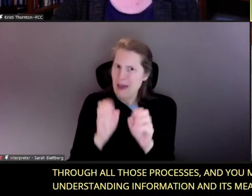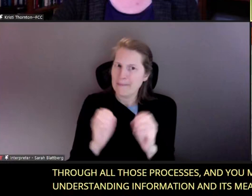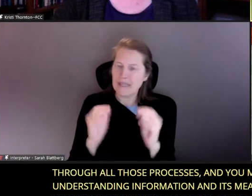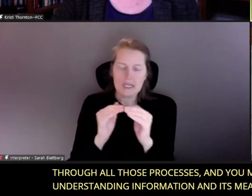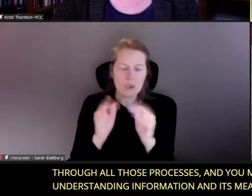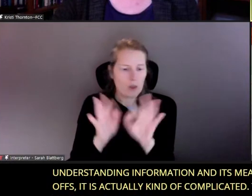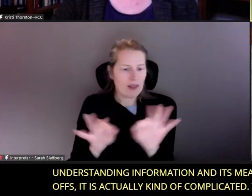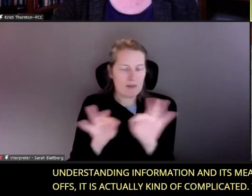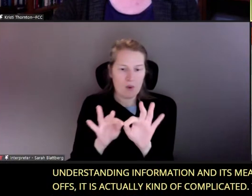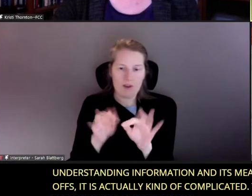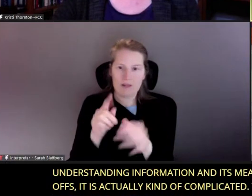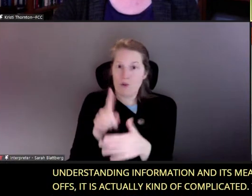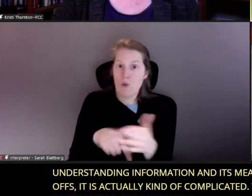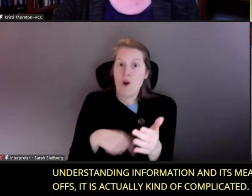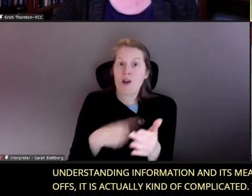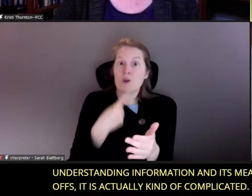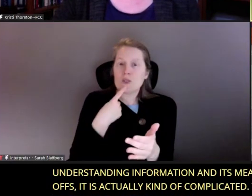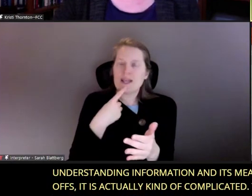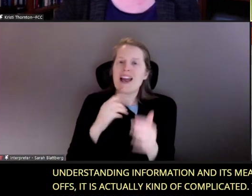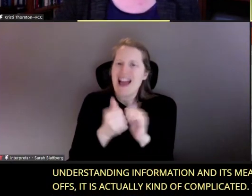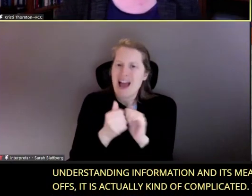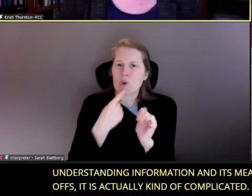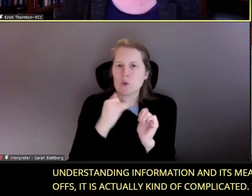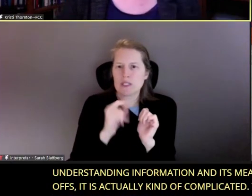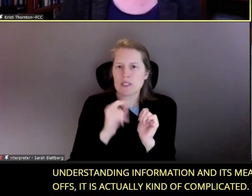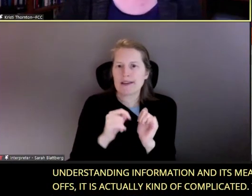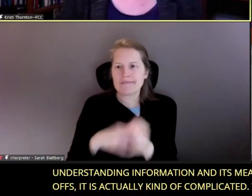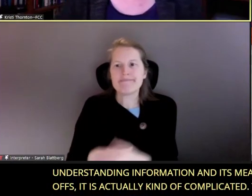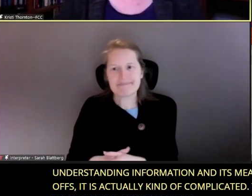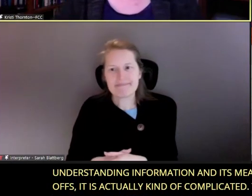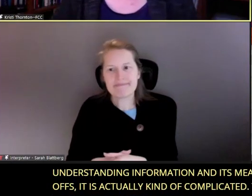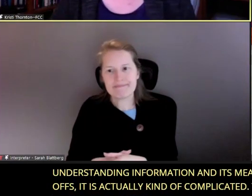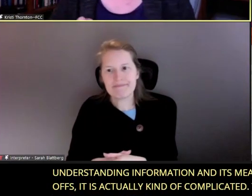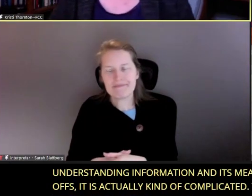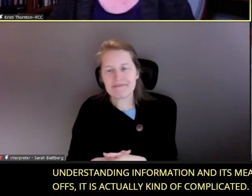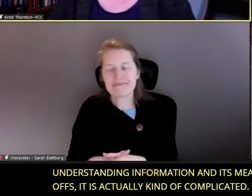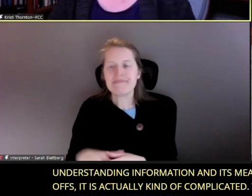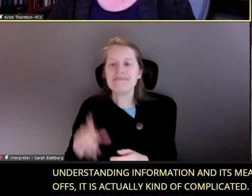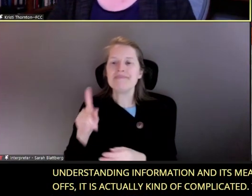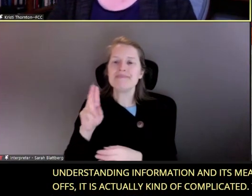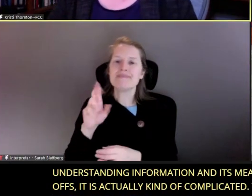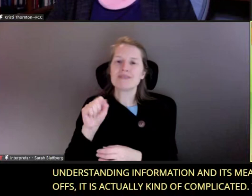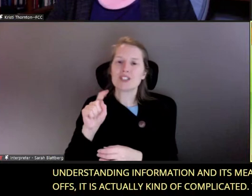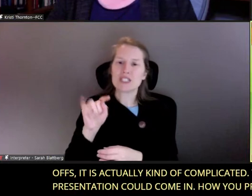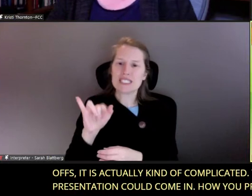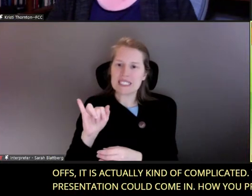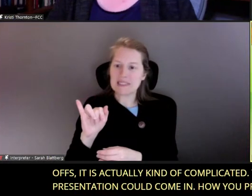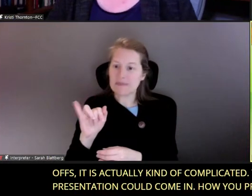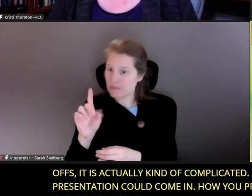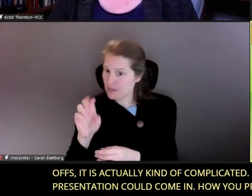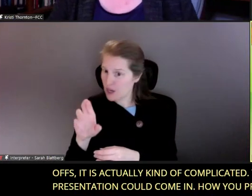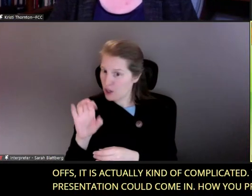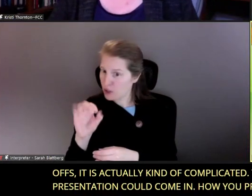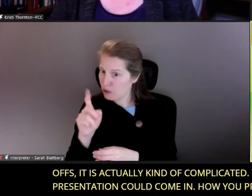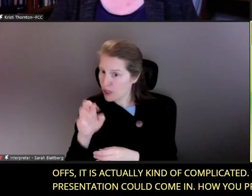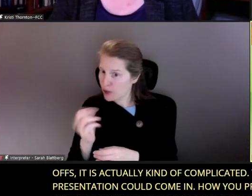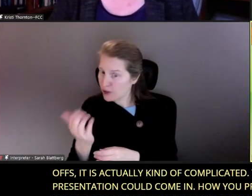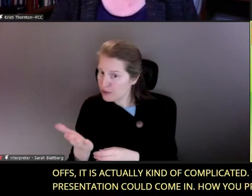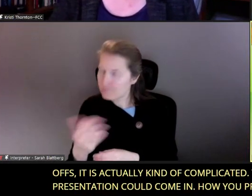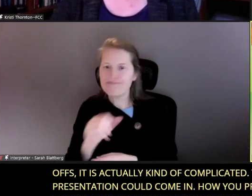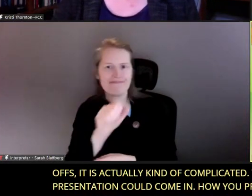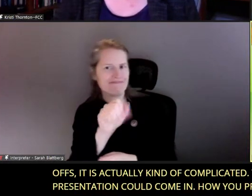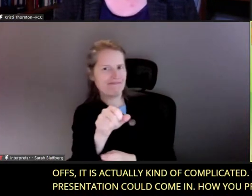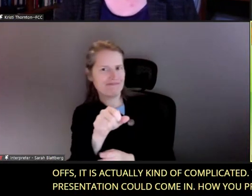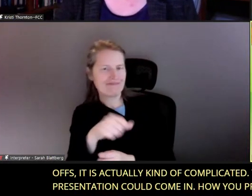what information is presented. Yeah, Dr. Craner, did you want to respond to that? Yeah, I think, you know, one of the things that